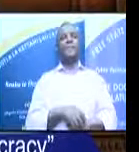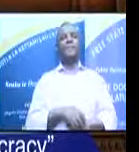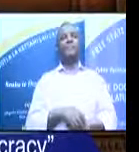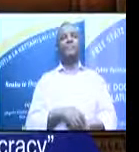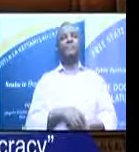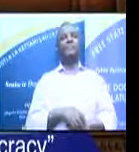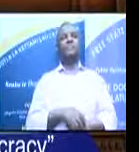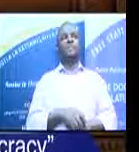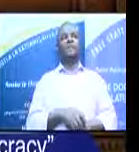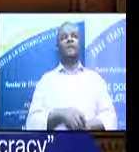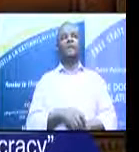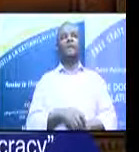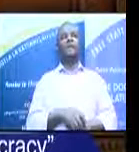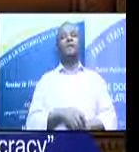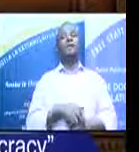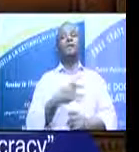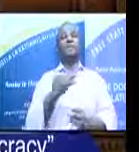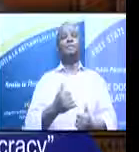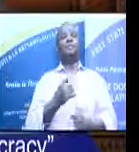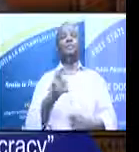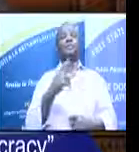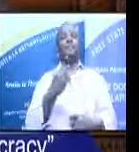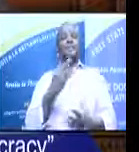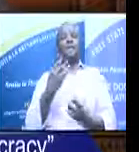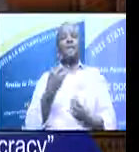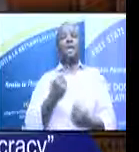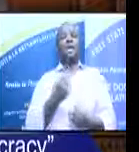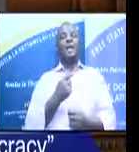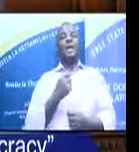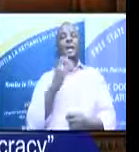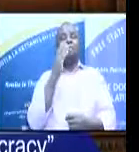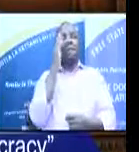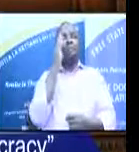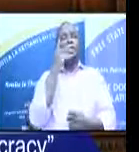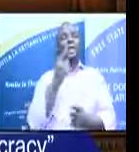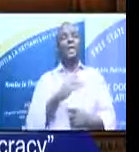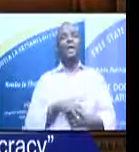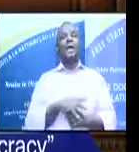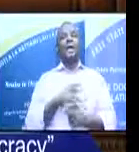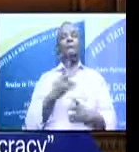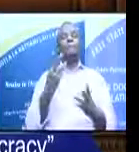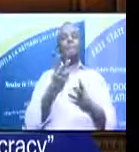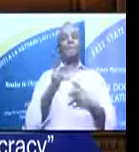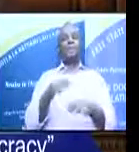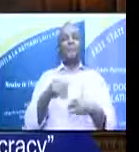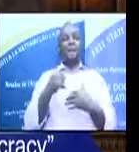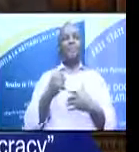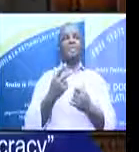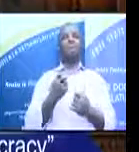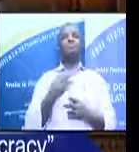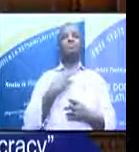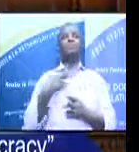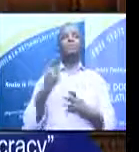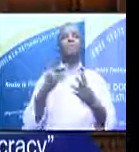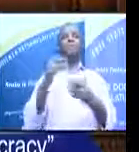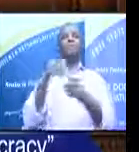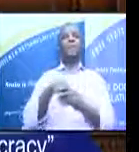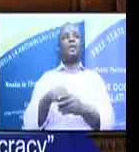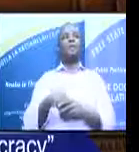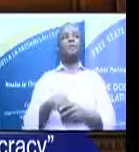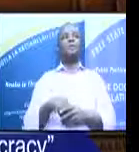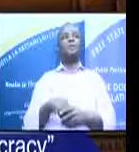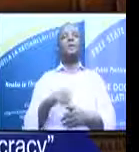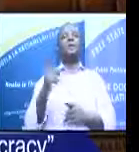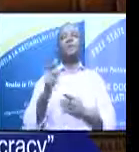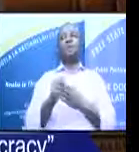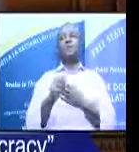I'm not sure the extent to which they're embarrassed that ourselves as public representatives, people were elected by the people to lead